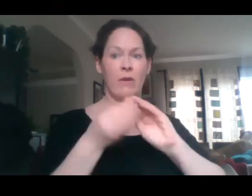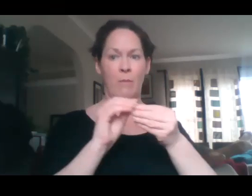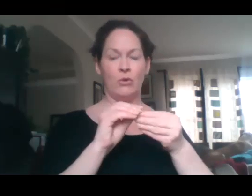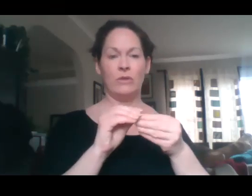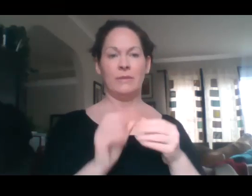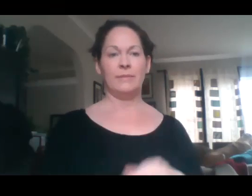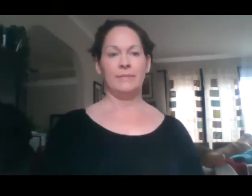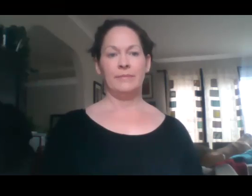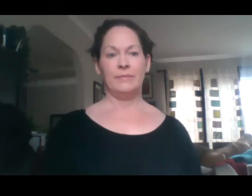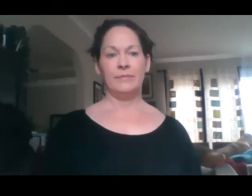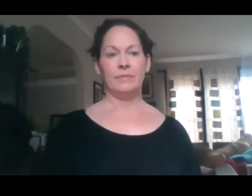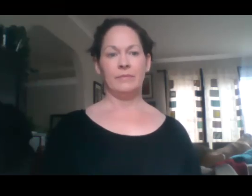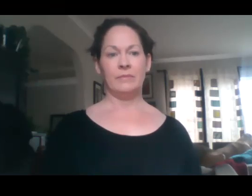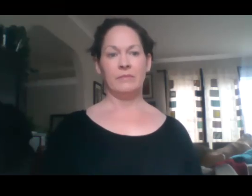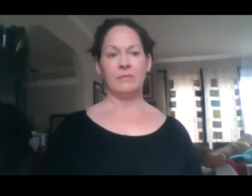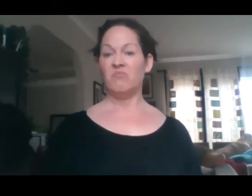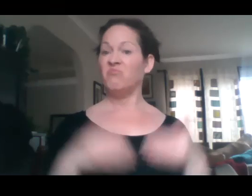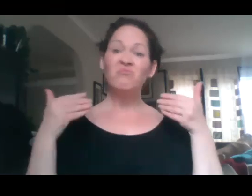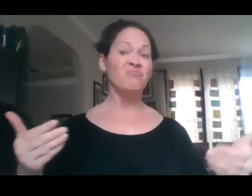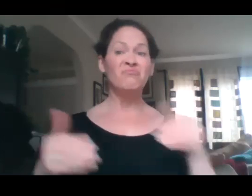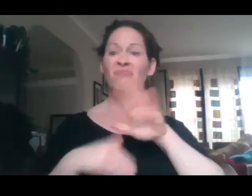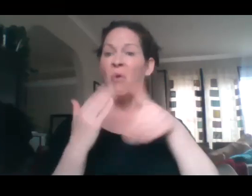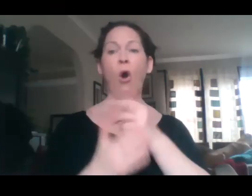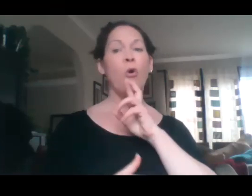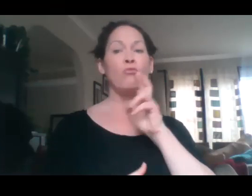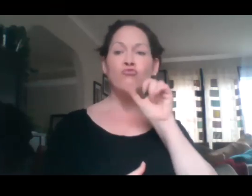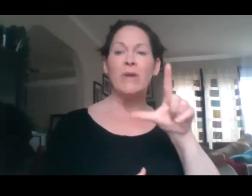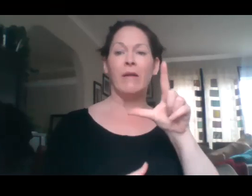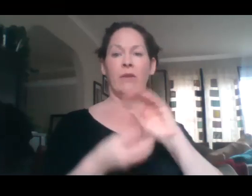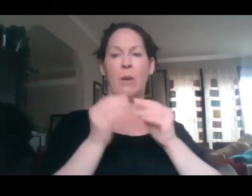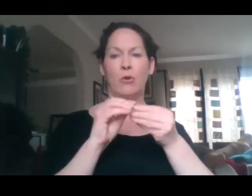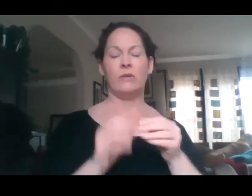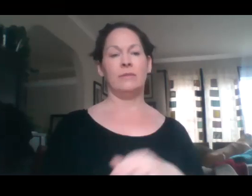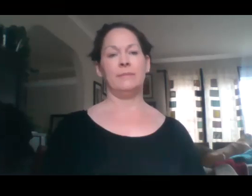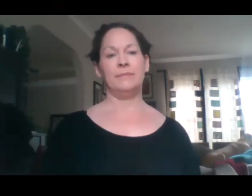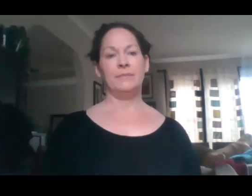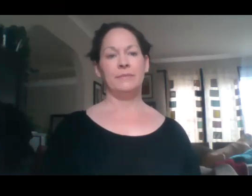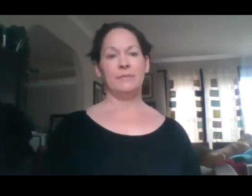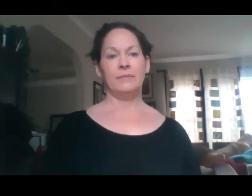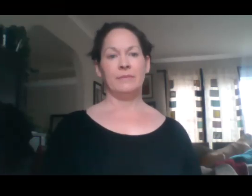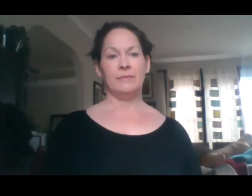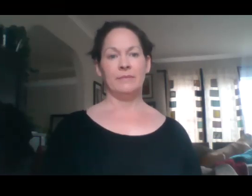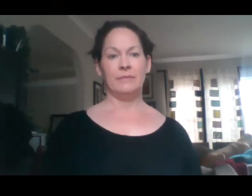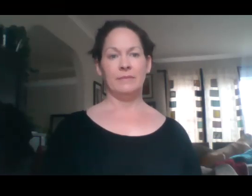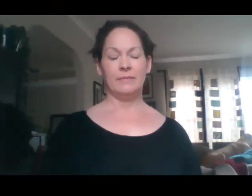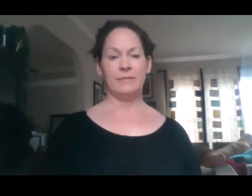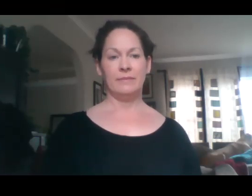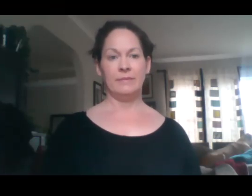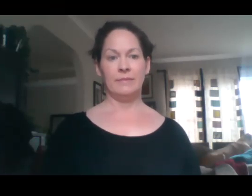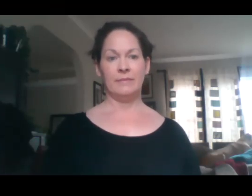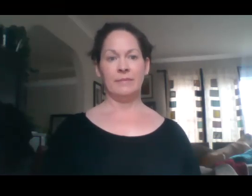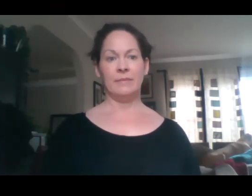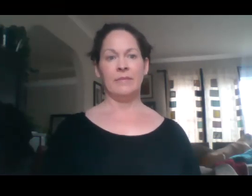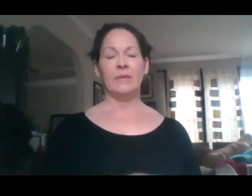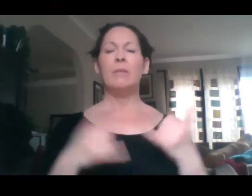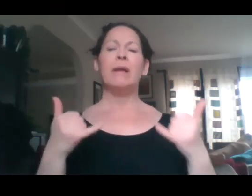There's nothing I can't do in here, but the shape of this function is going to cause some issues for us. So let's